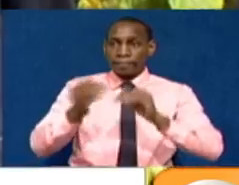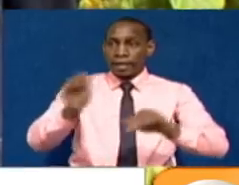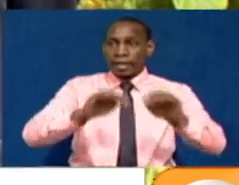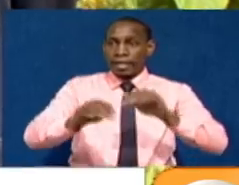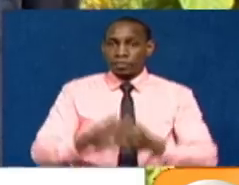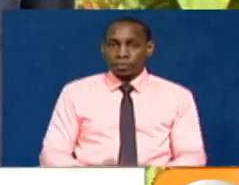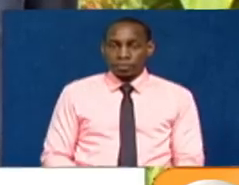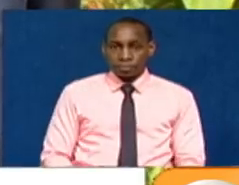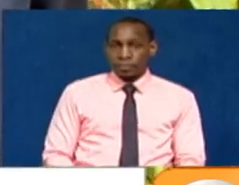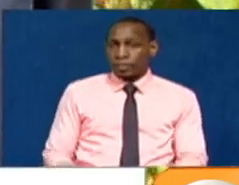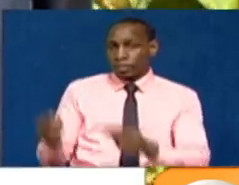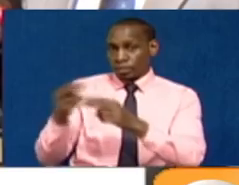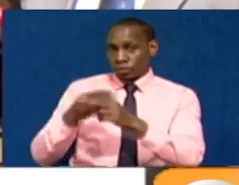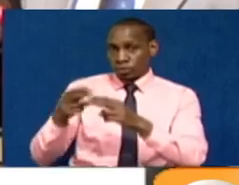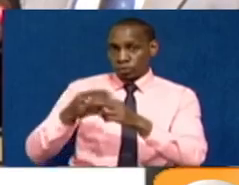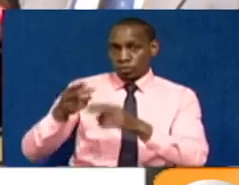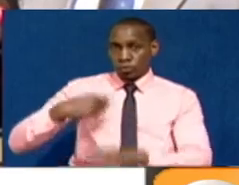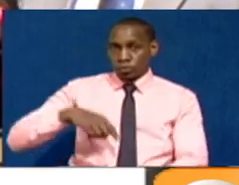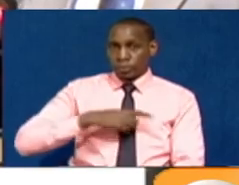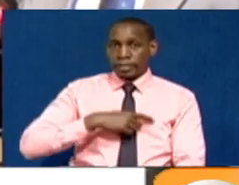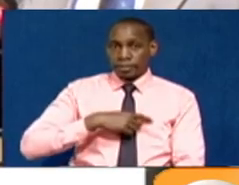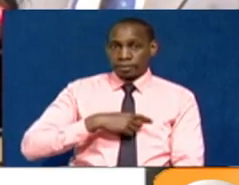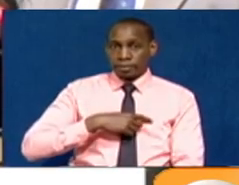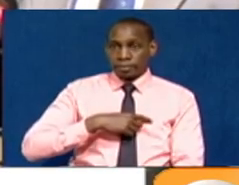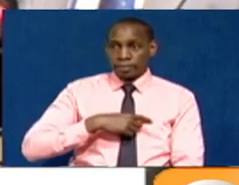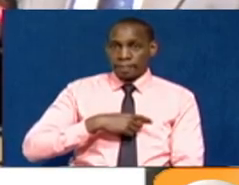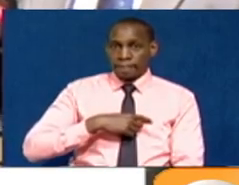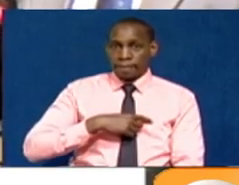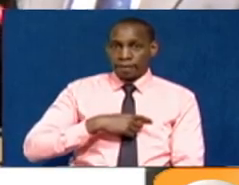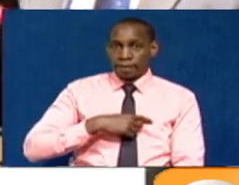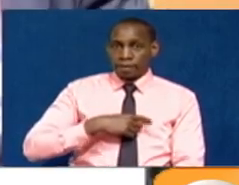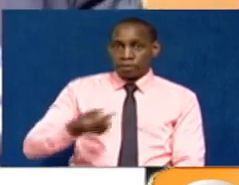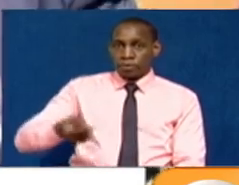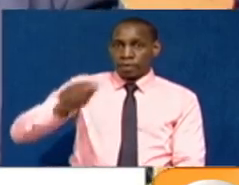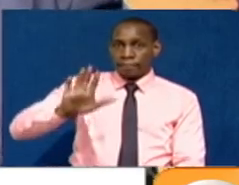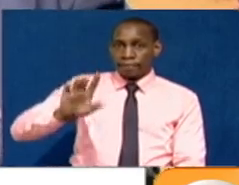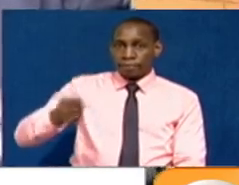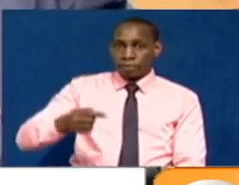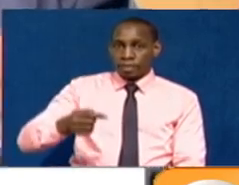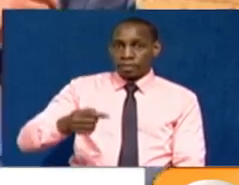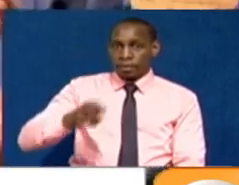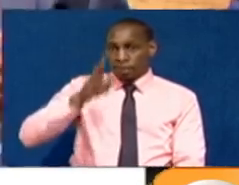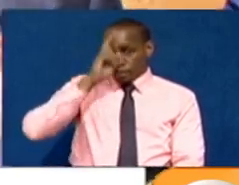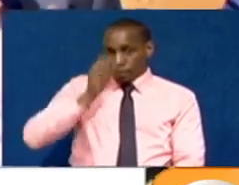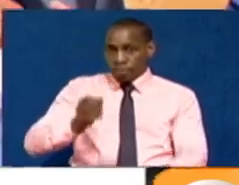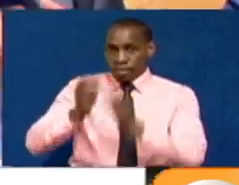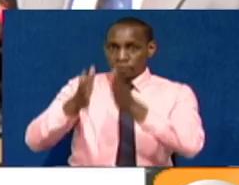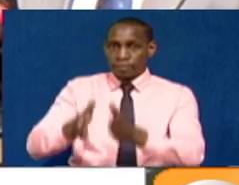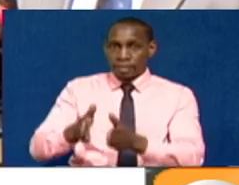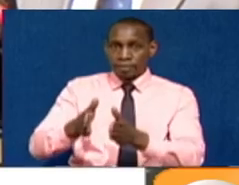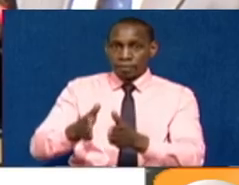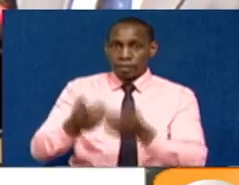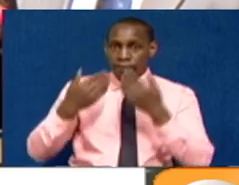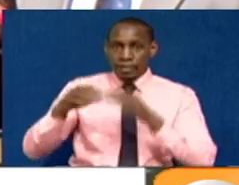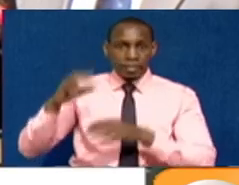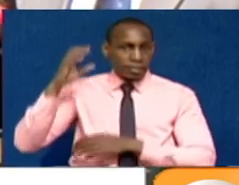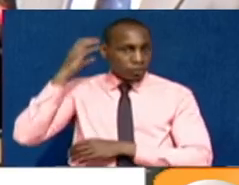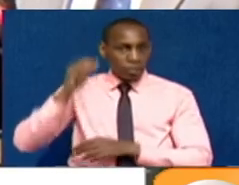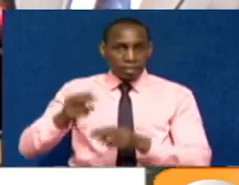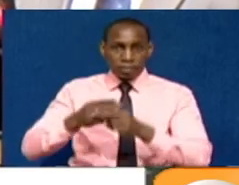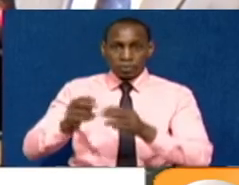elections. Shortly, we will be adding 5,500 police officers who are coming out of college shortly,